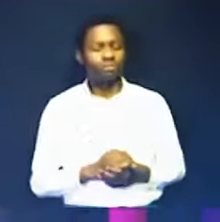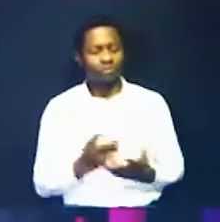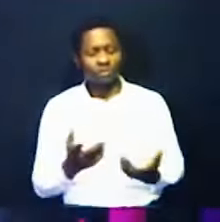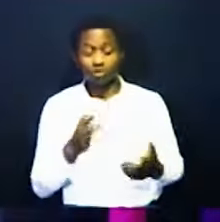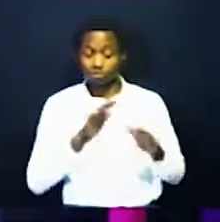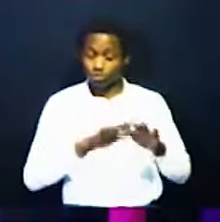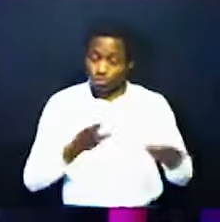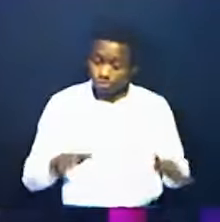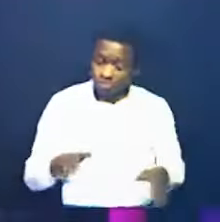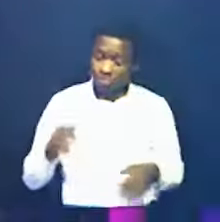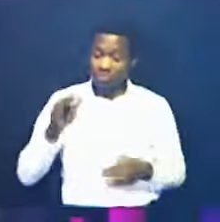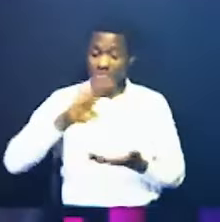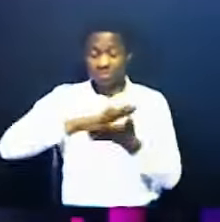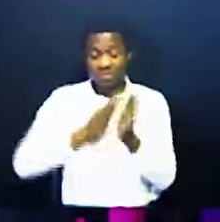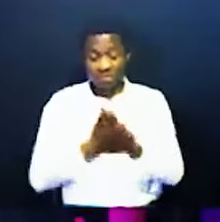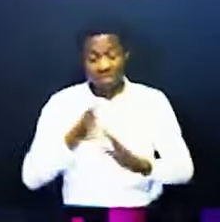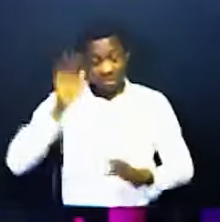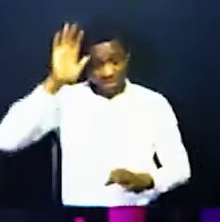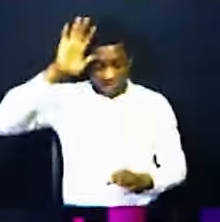That